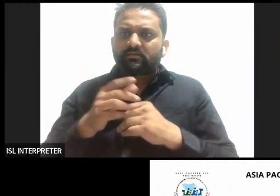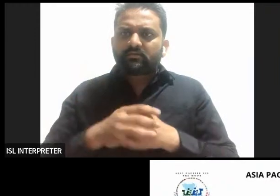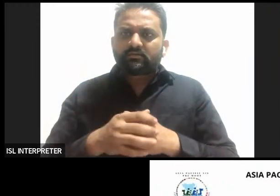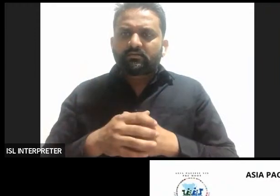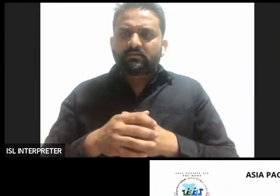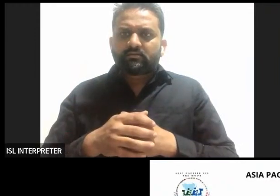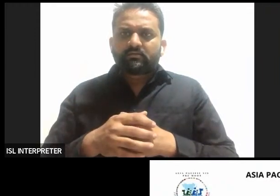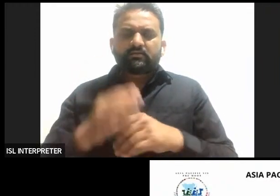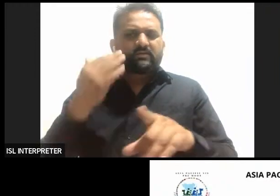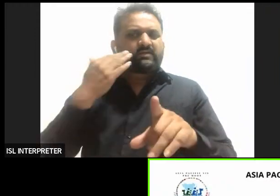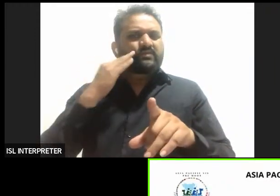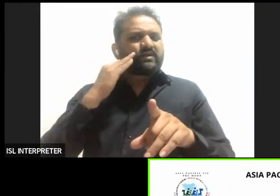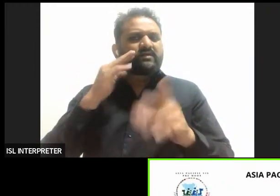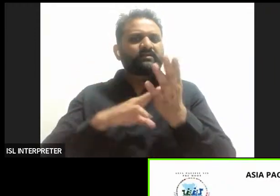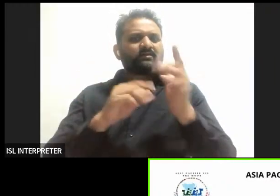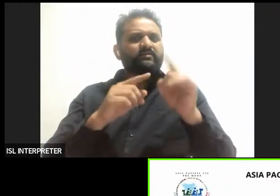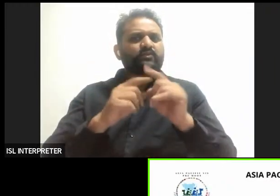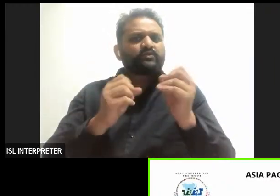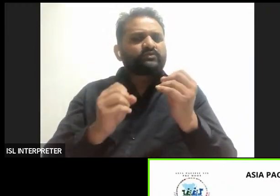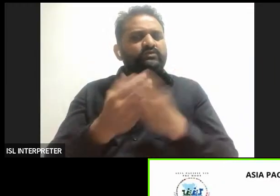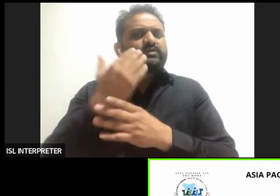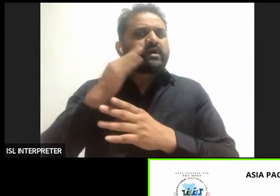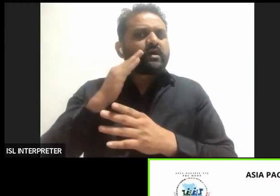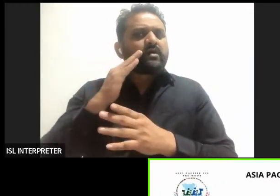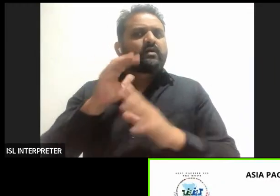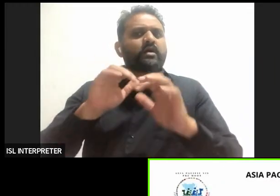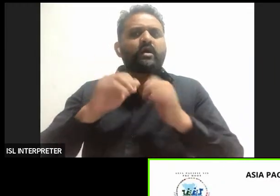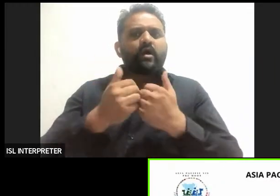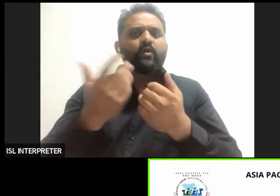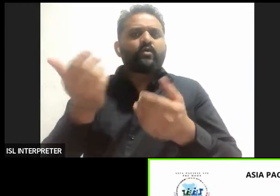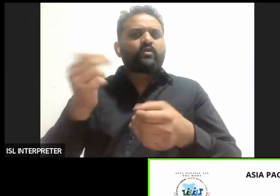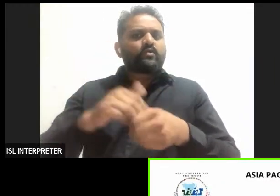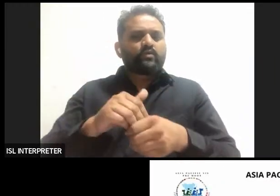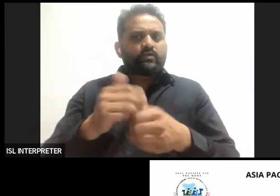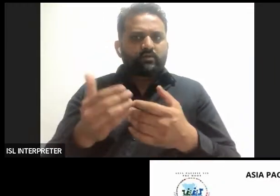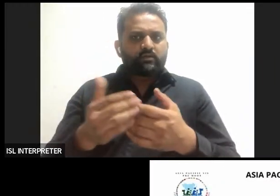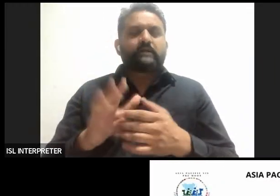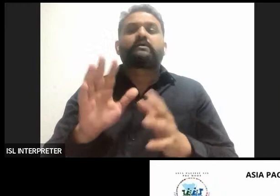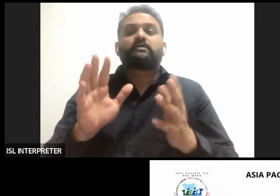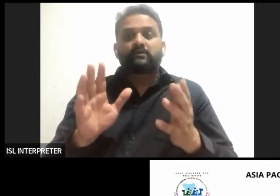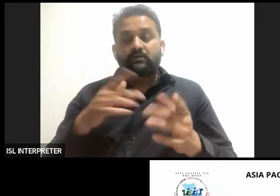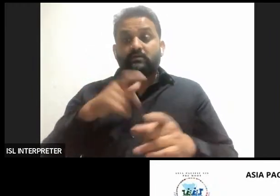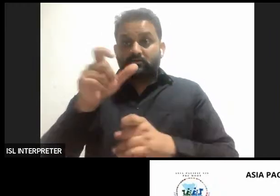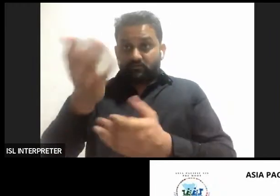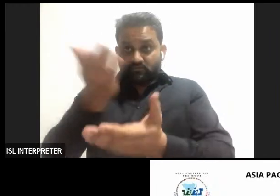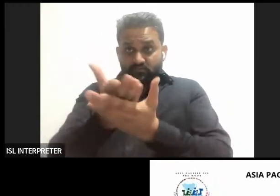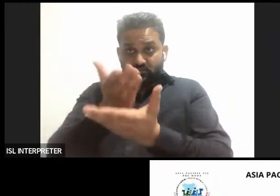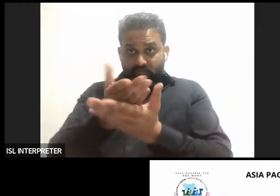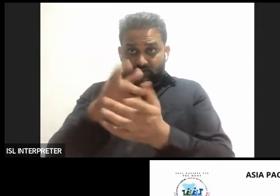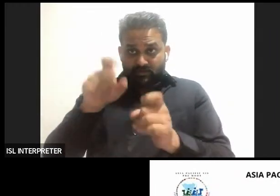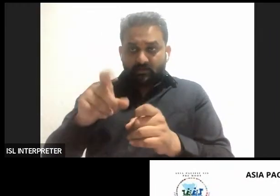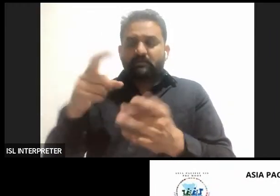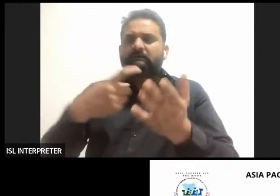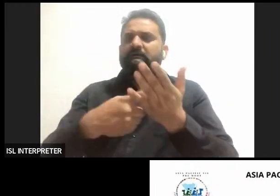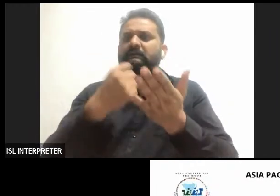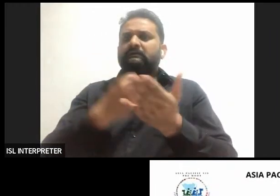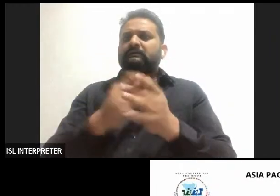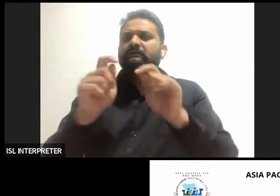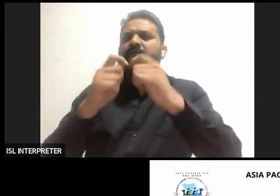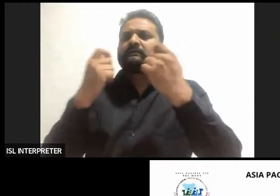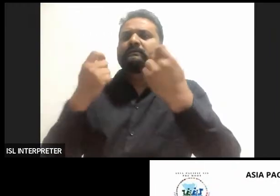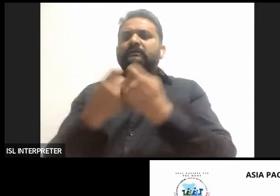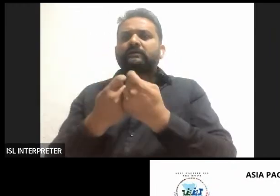When is the moot being conducted and how can we participate? Well, for participation, you just have to register your team with